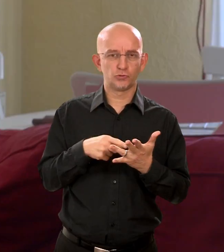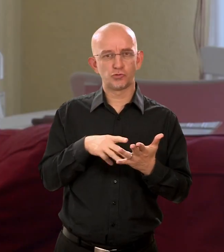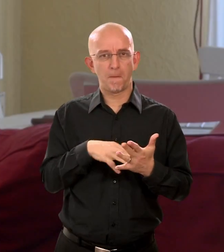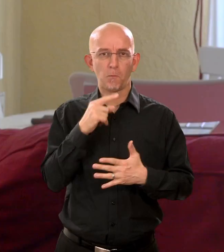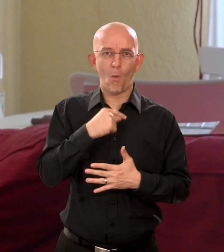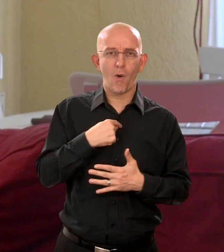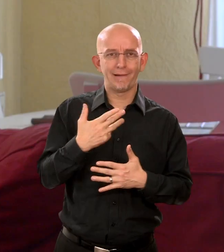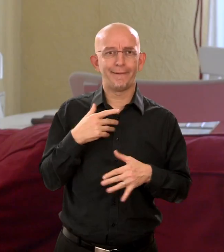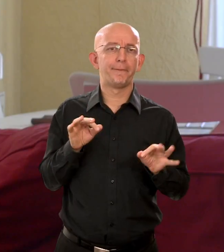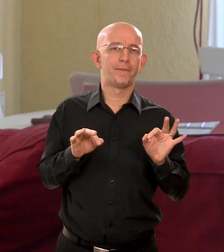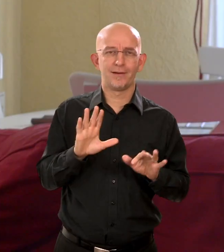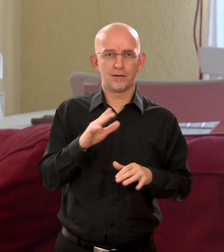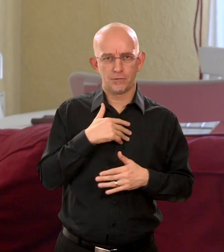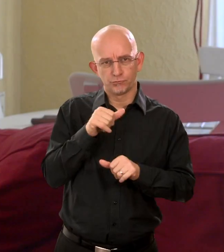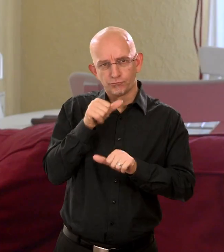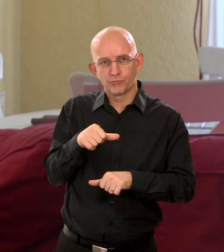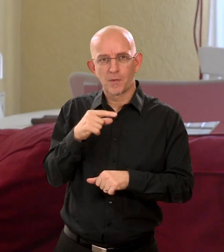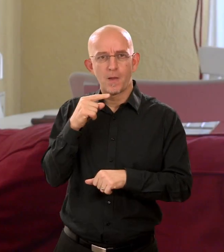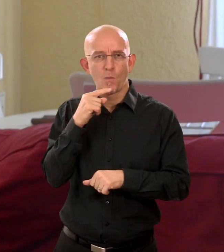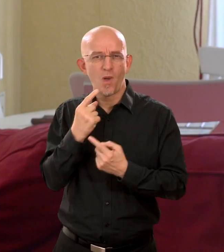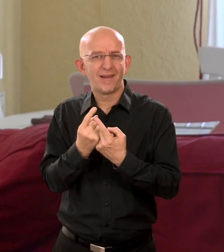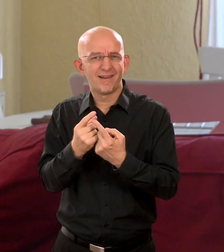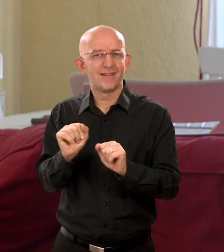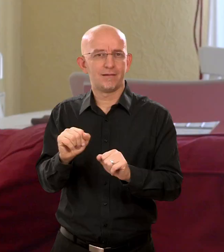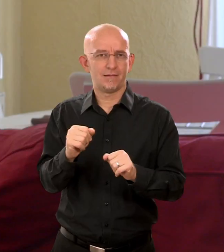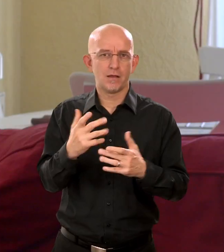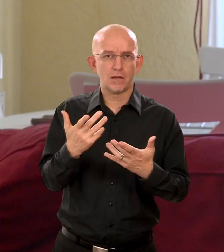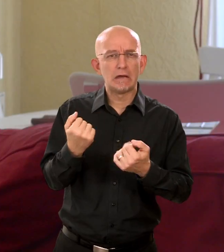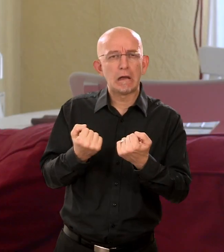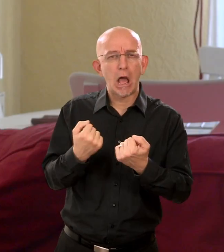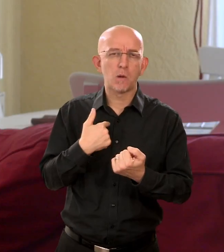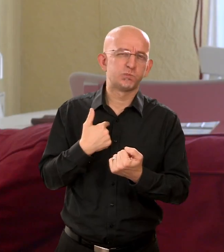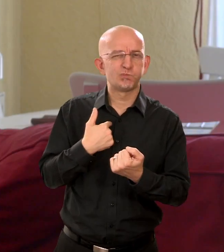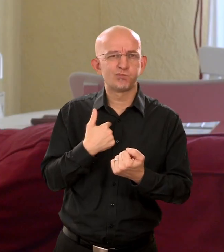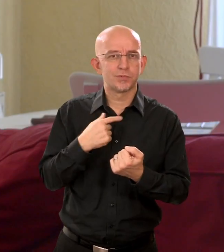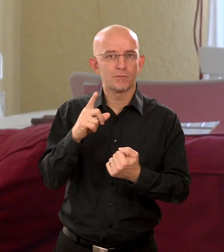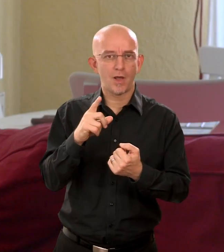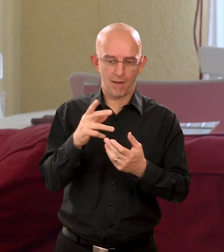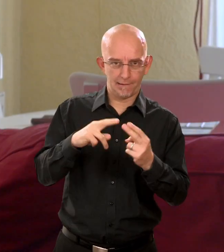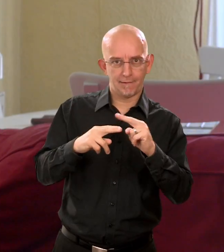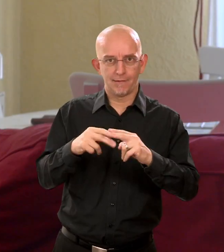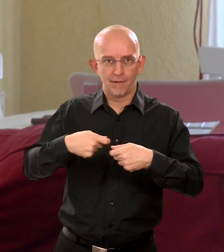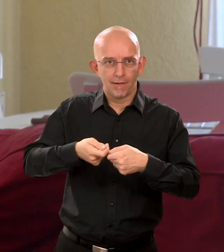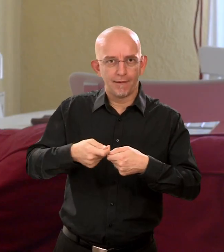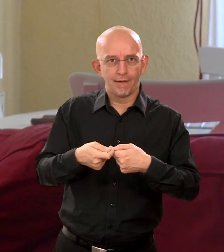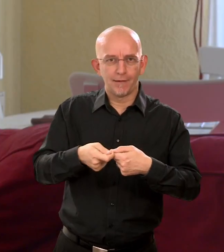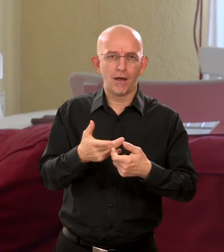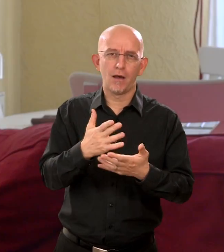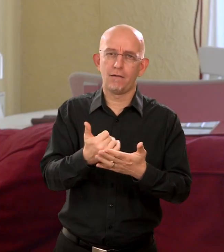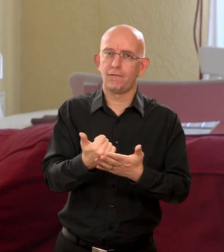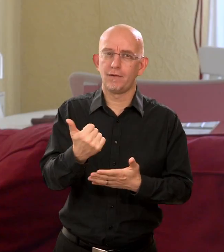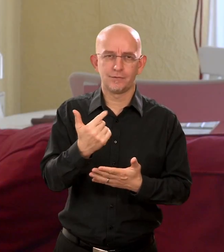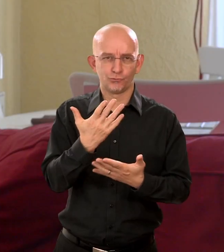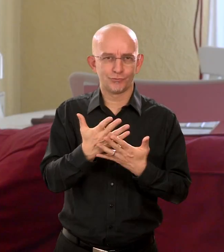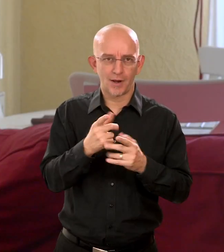Meccano together. And Meccano's awesome, isn't it? I mean, it's just so kind of hands-on. I can